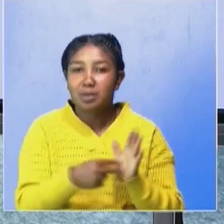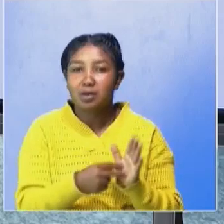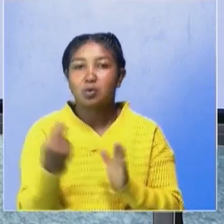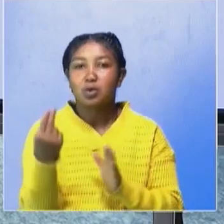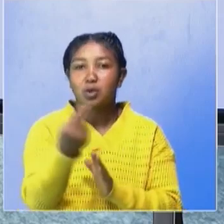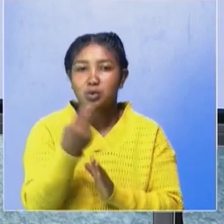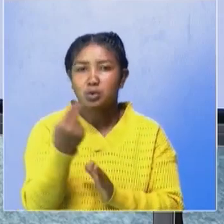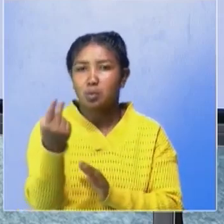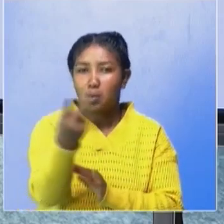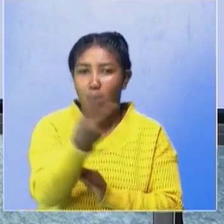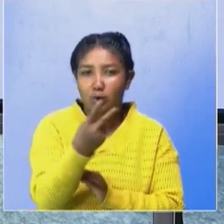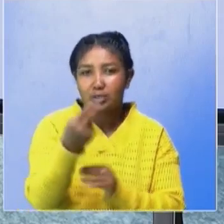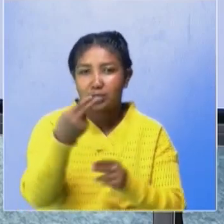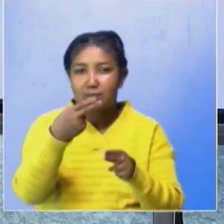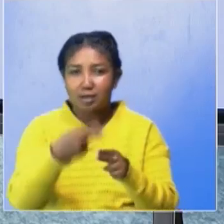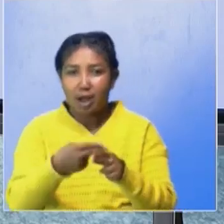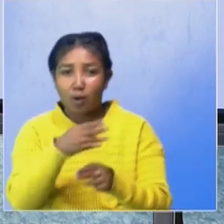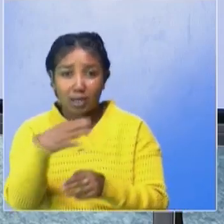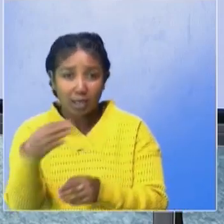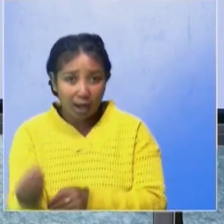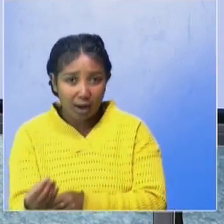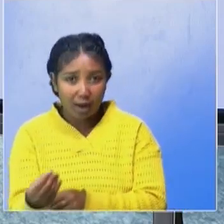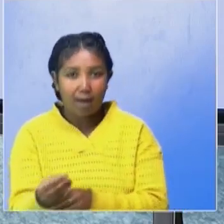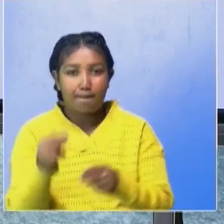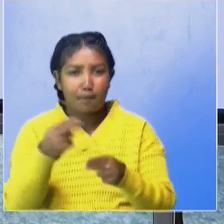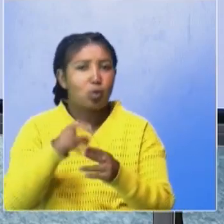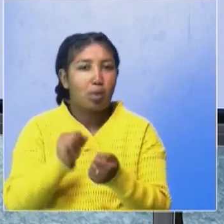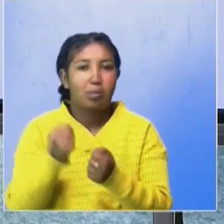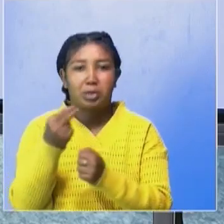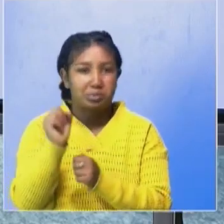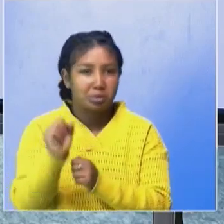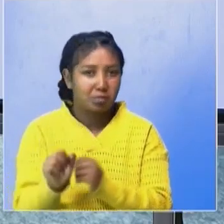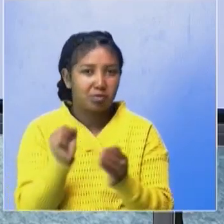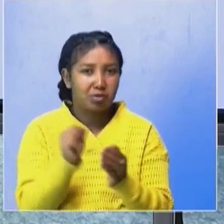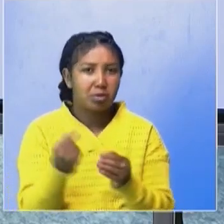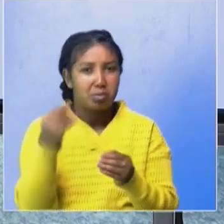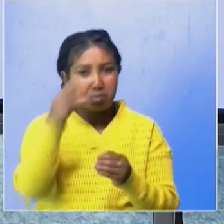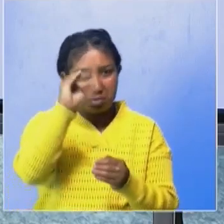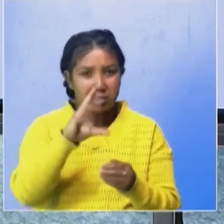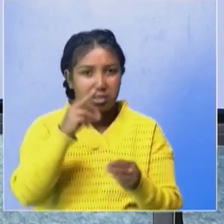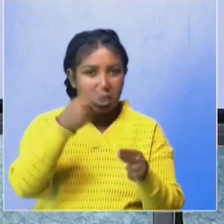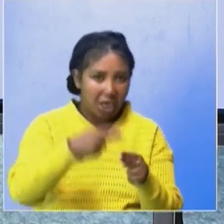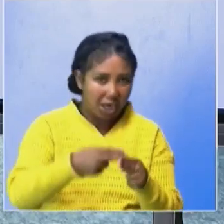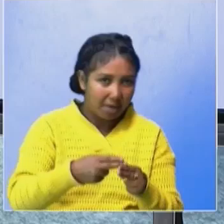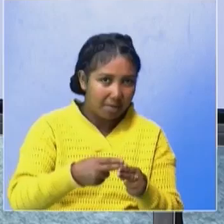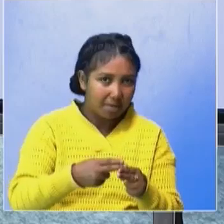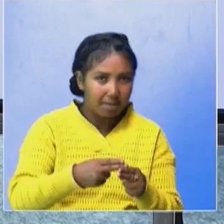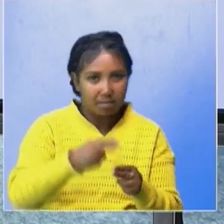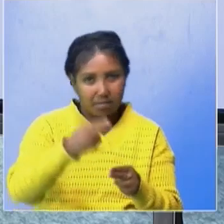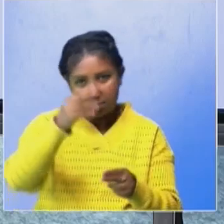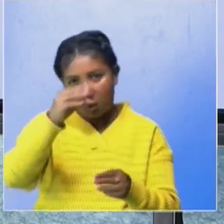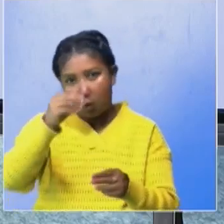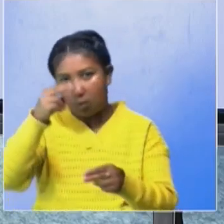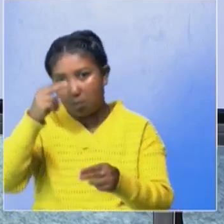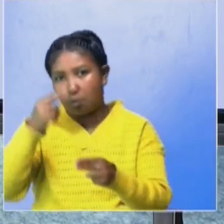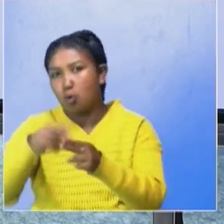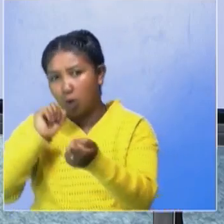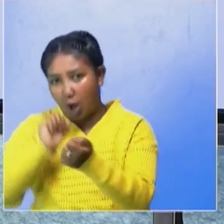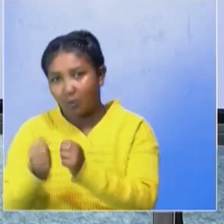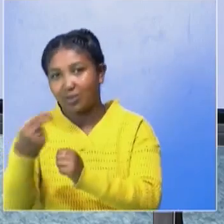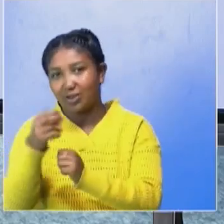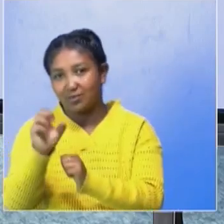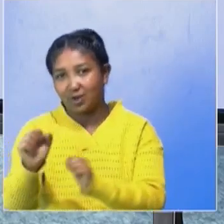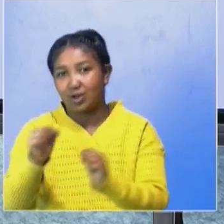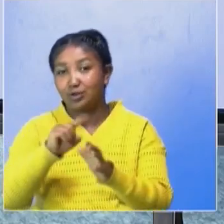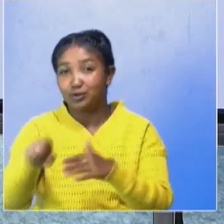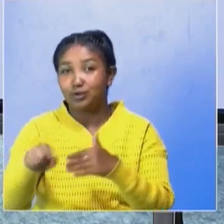use both noun and pronoun, like person name, so personal noun also.